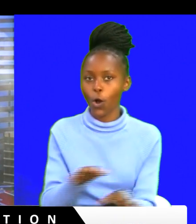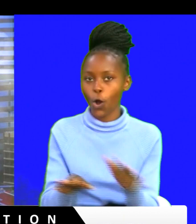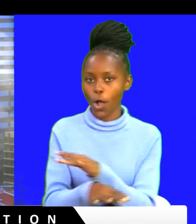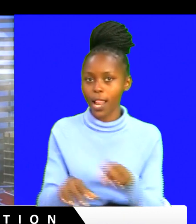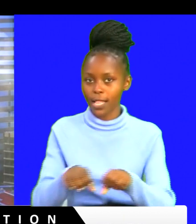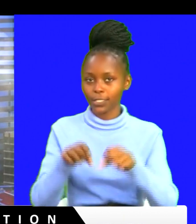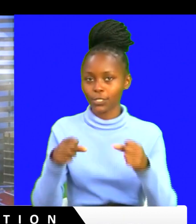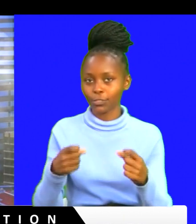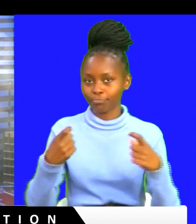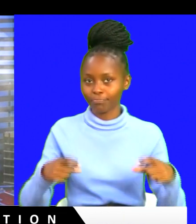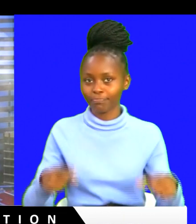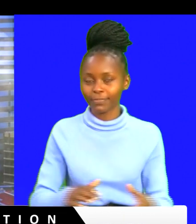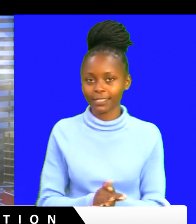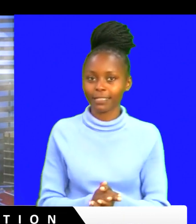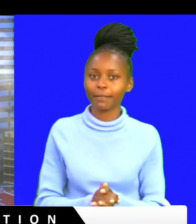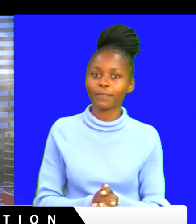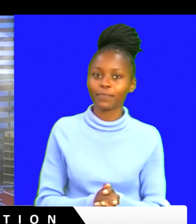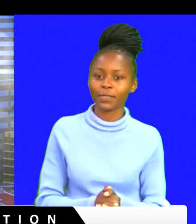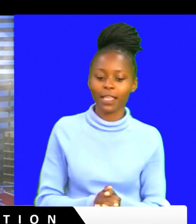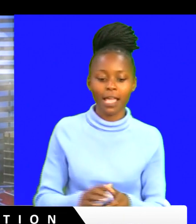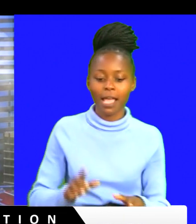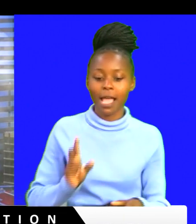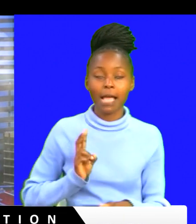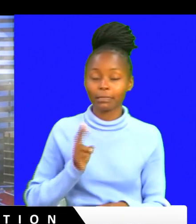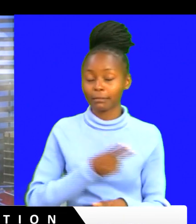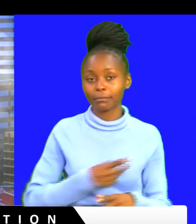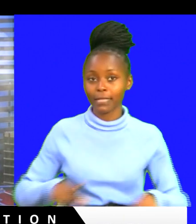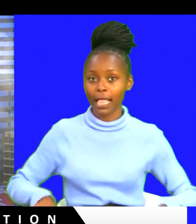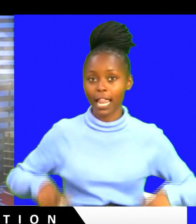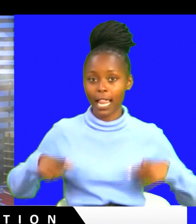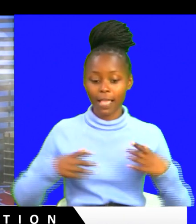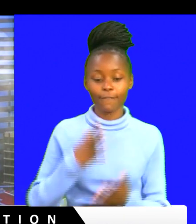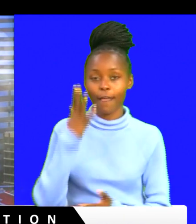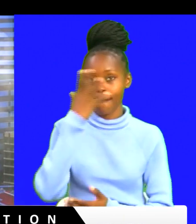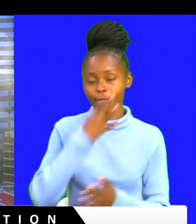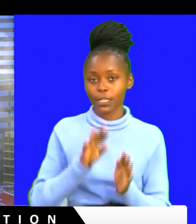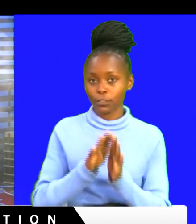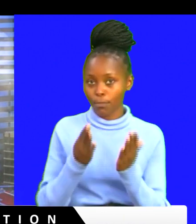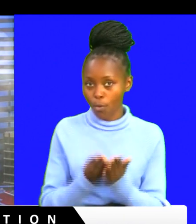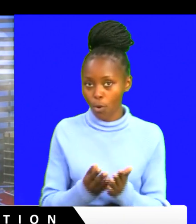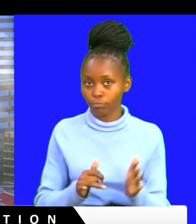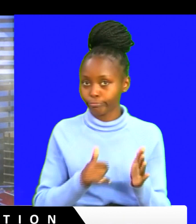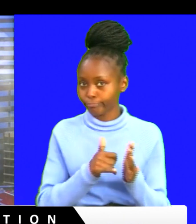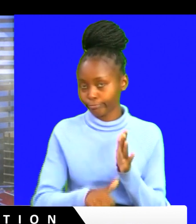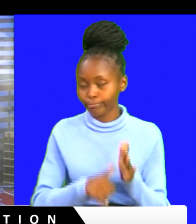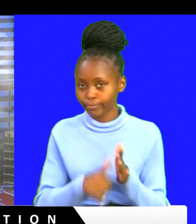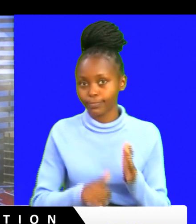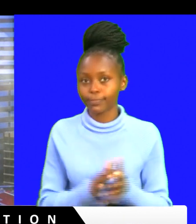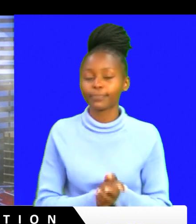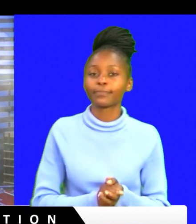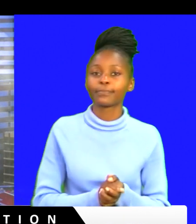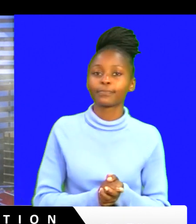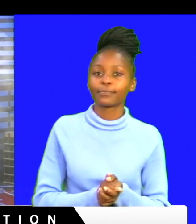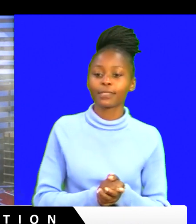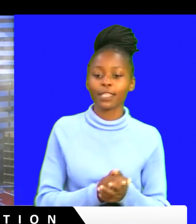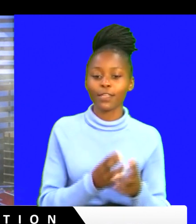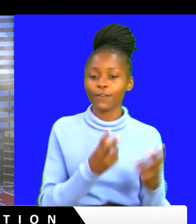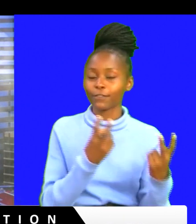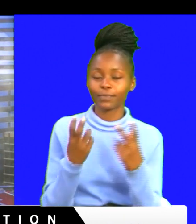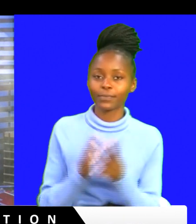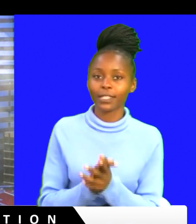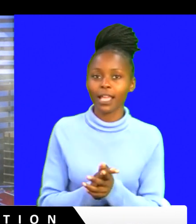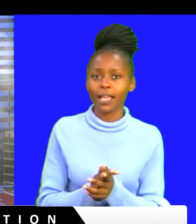platforms. They are open because now we are live on Facebook, we are live on YouTube, and you can catch us live on our website, that